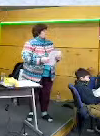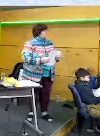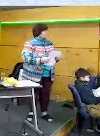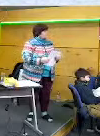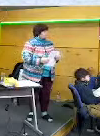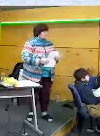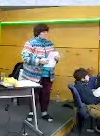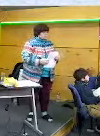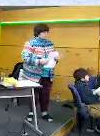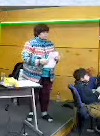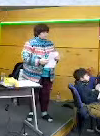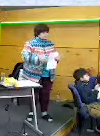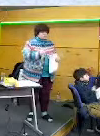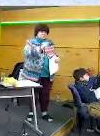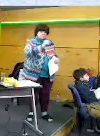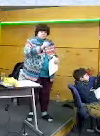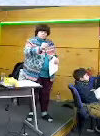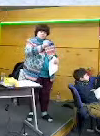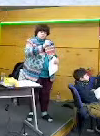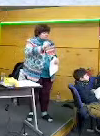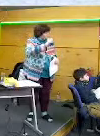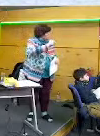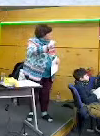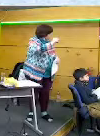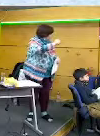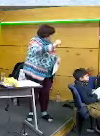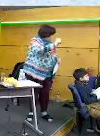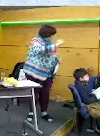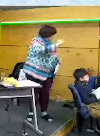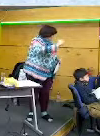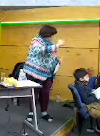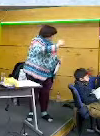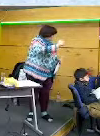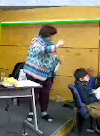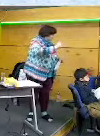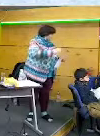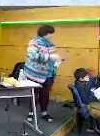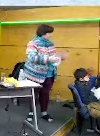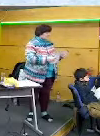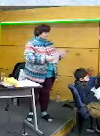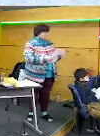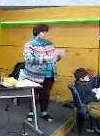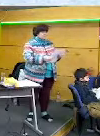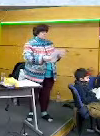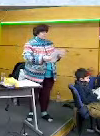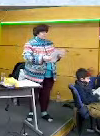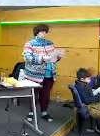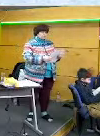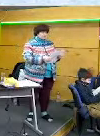My puppy plays piano. Did you circle the period?